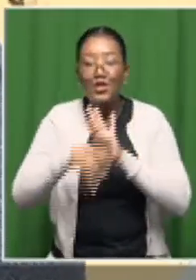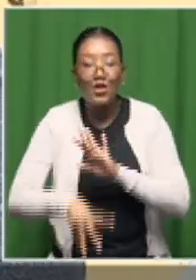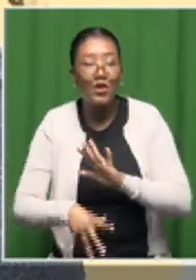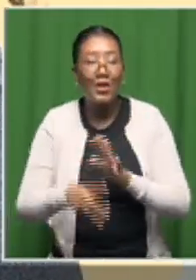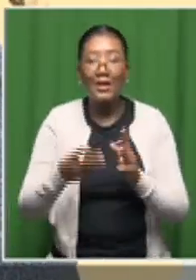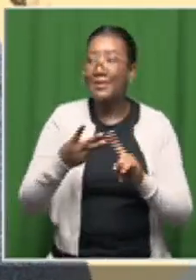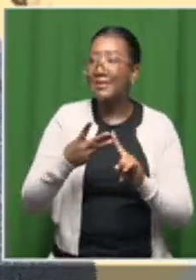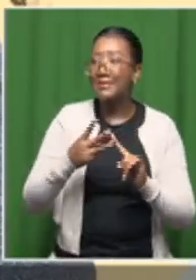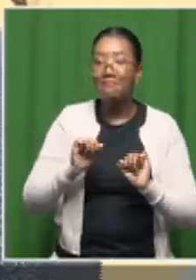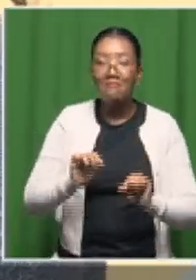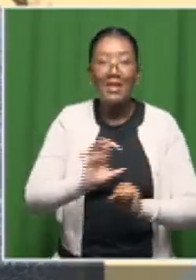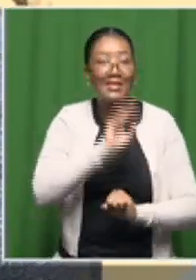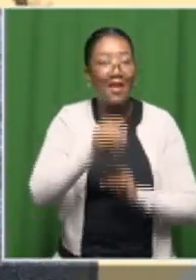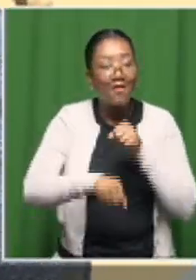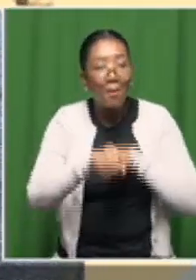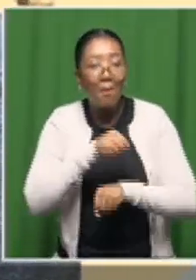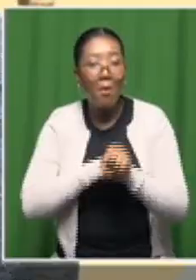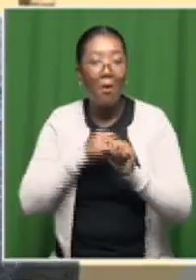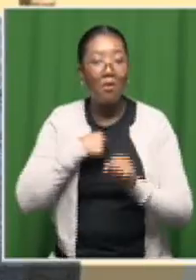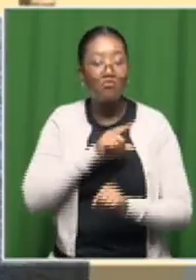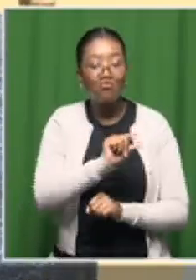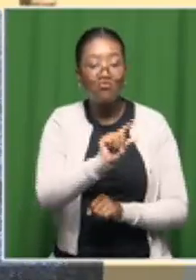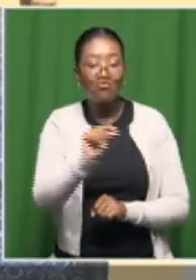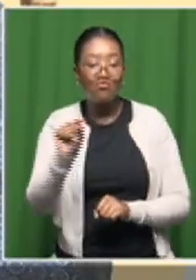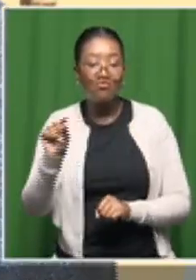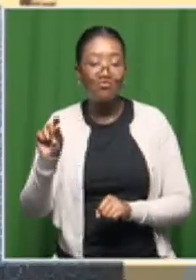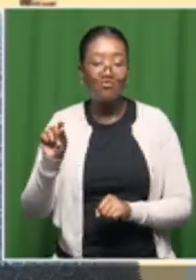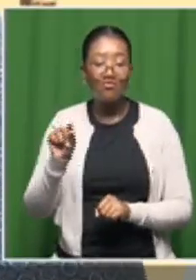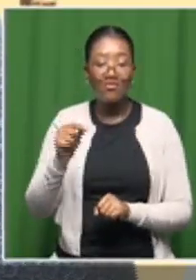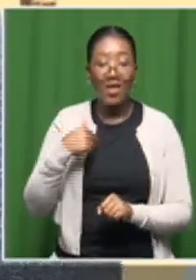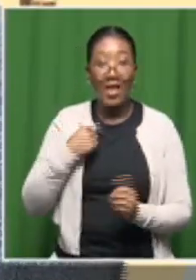and enjoy what is to offer. And we don't want to,